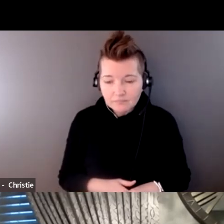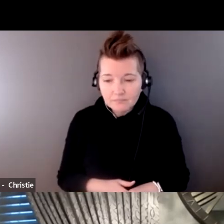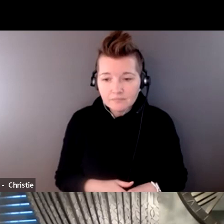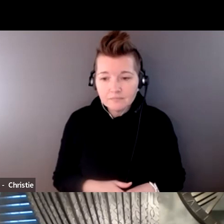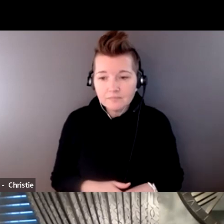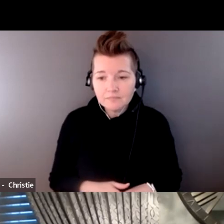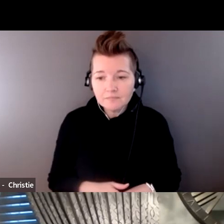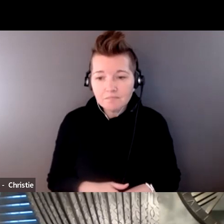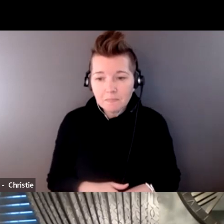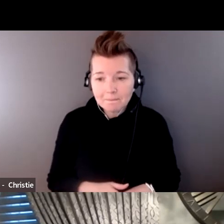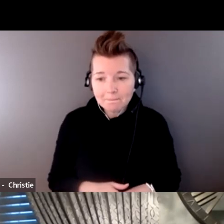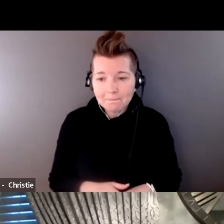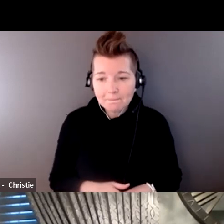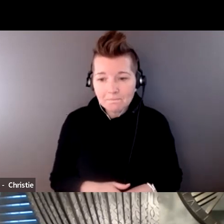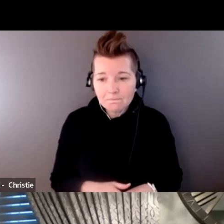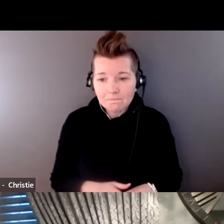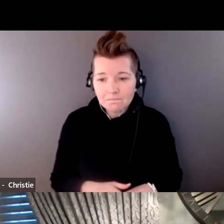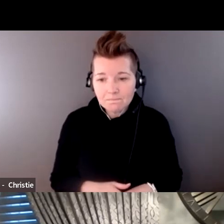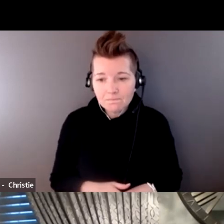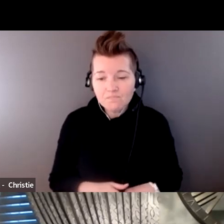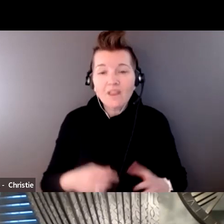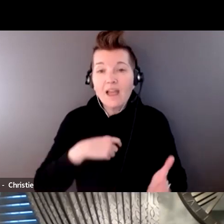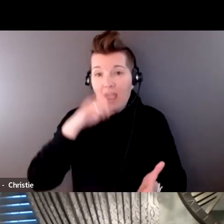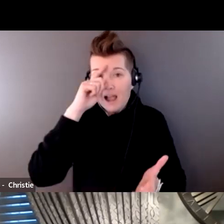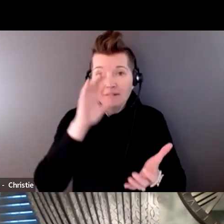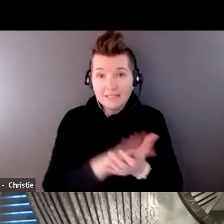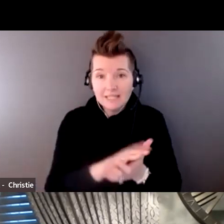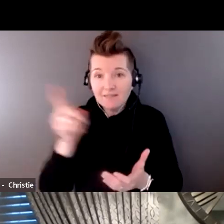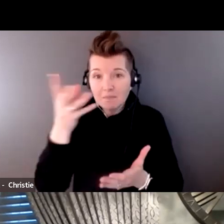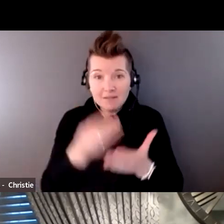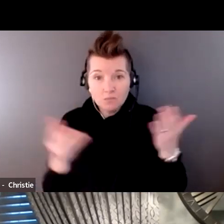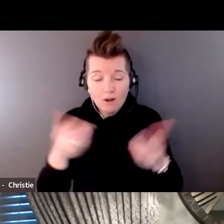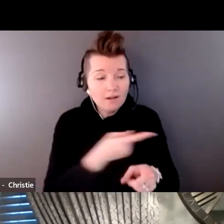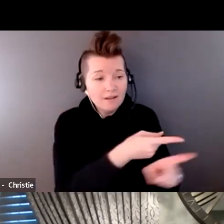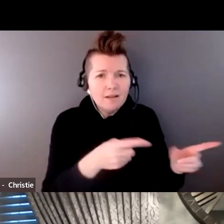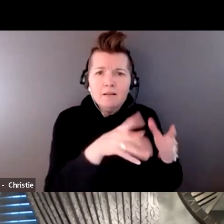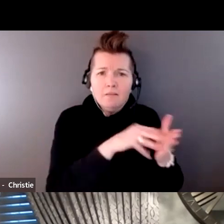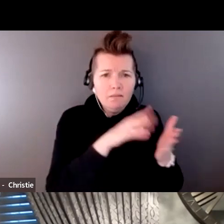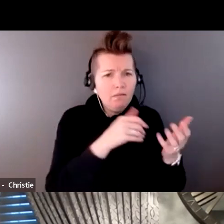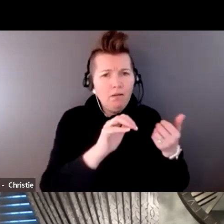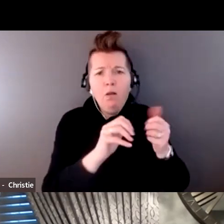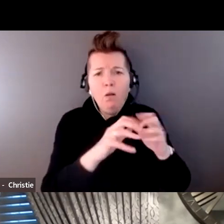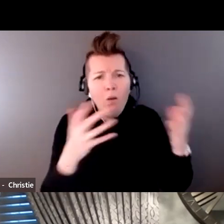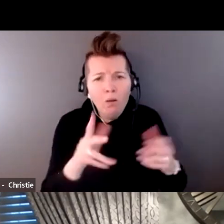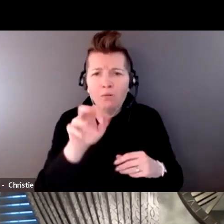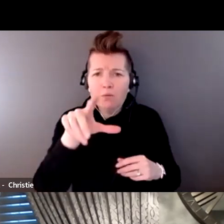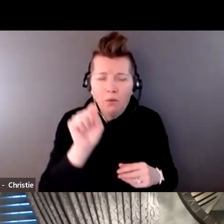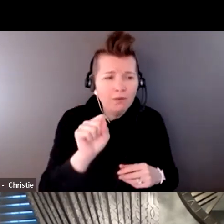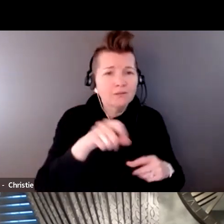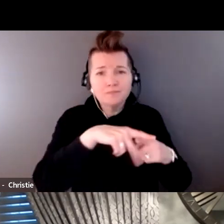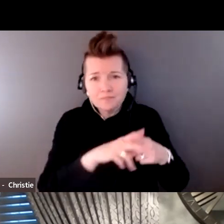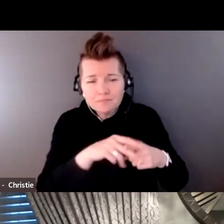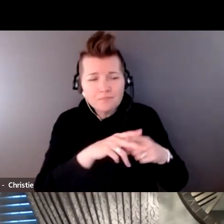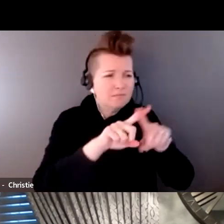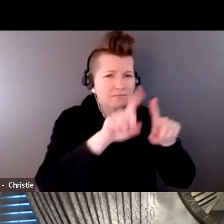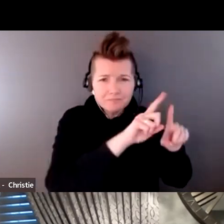program, they had the opportunity to learn. One was carpentry, one was with a mechanic, but more than that, they took that back to the community